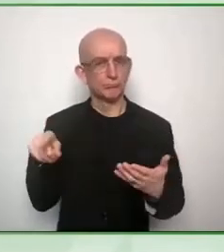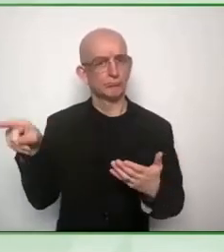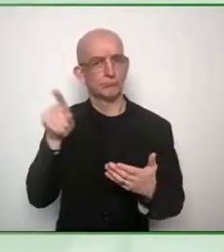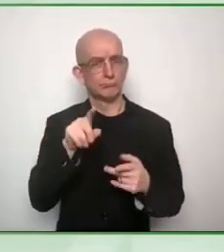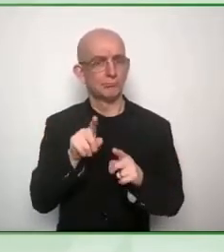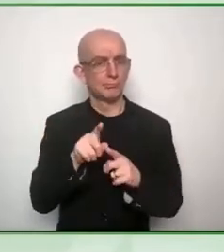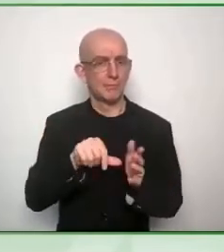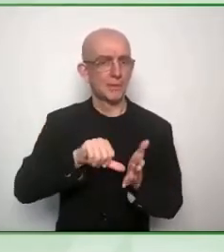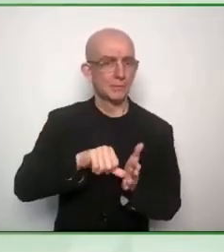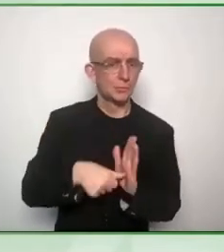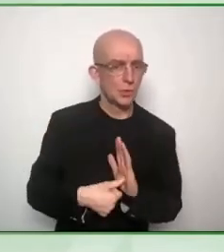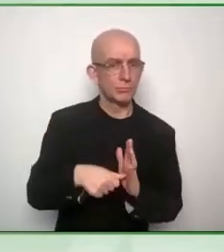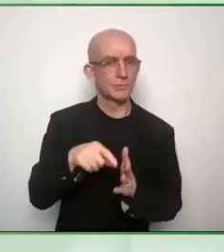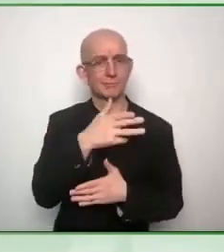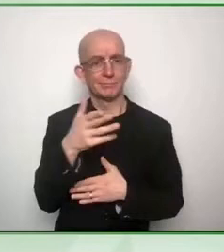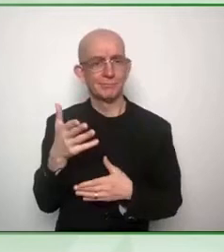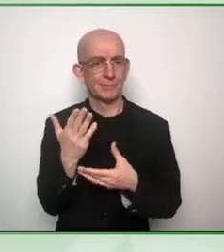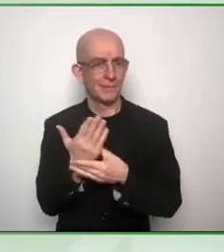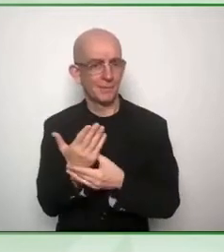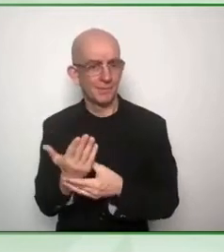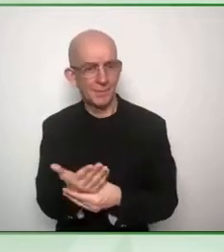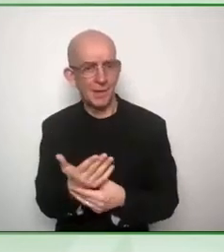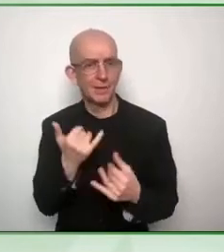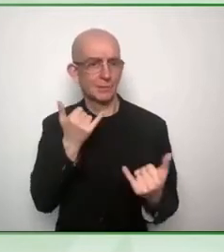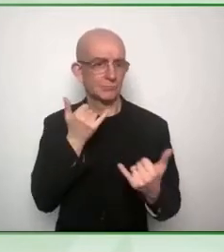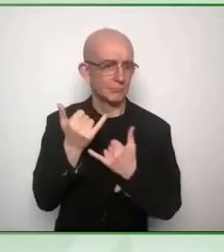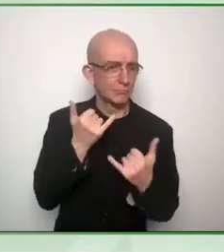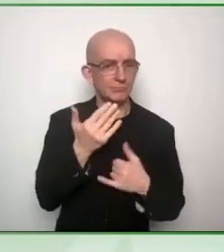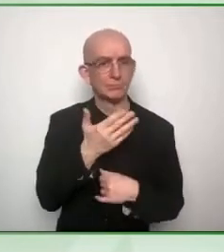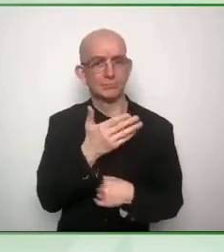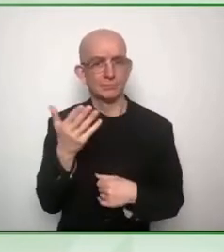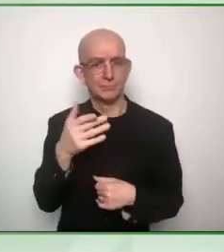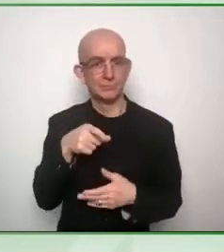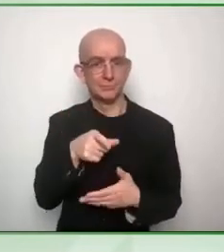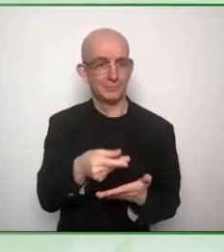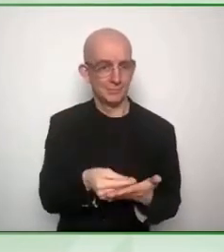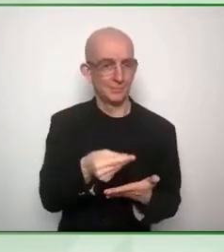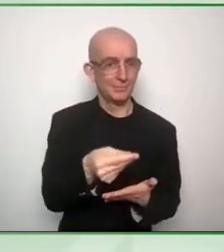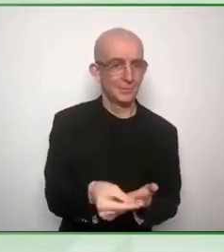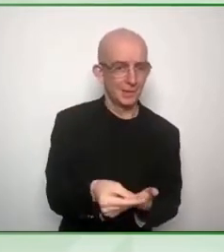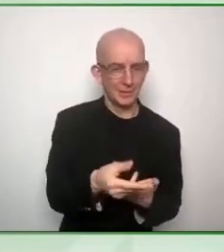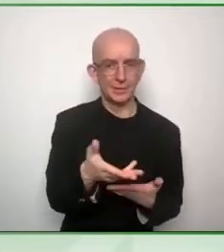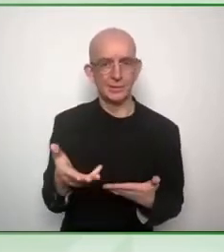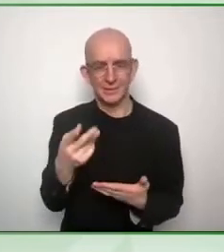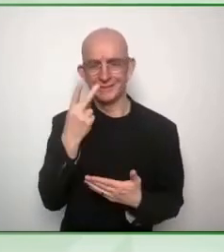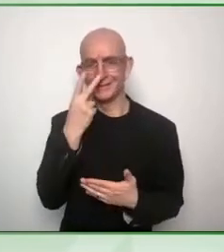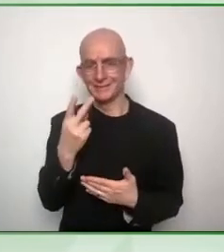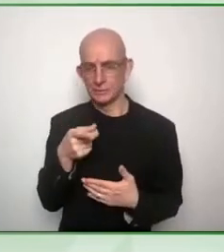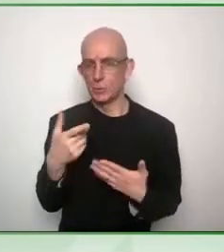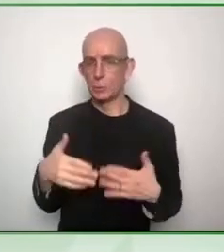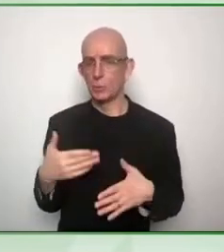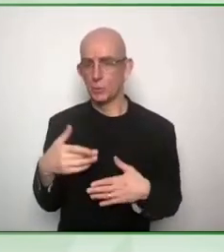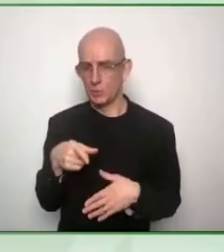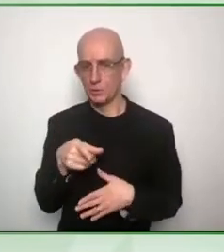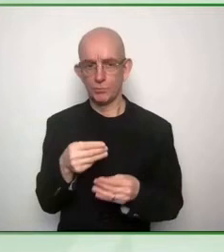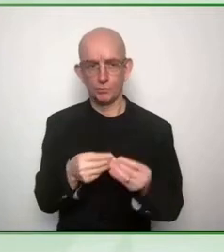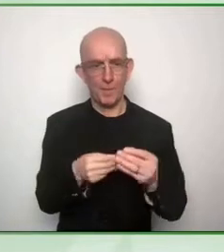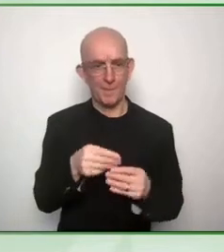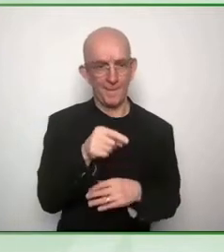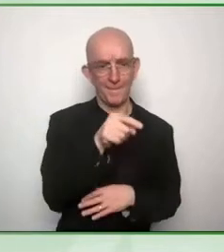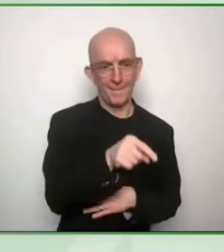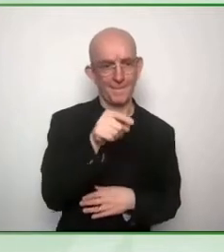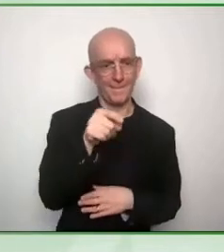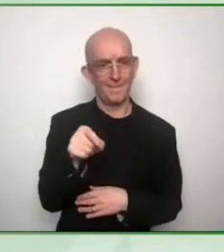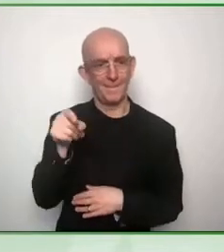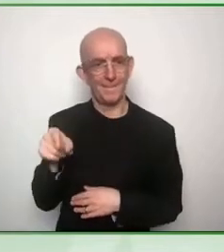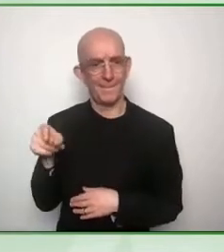people take on unnecessary debt due to signing contracts that they don't understand. So definitely retail is one of our biggest